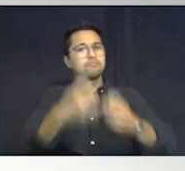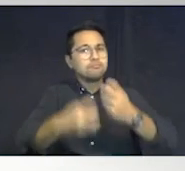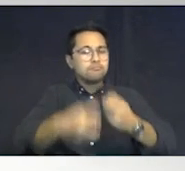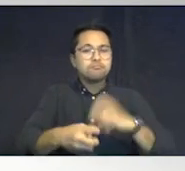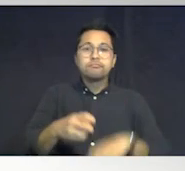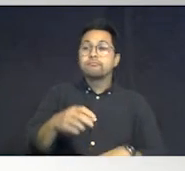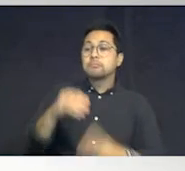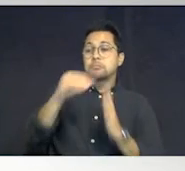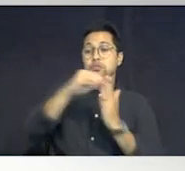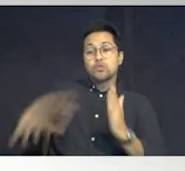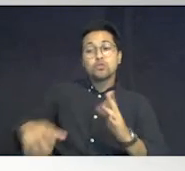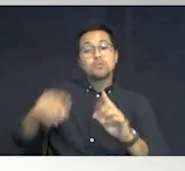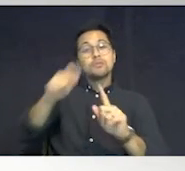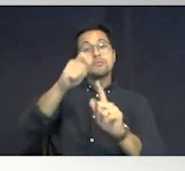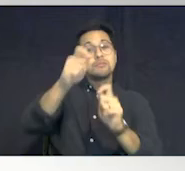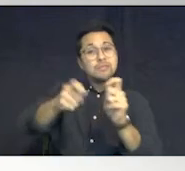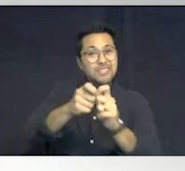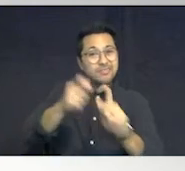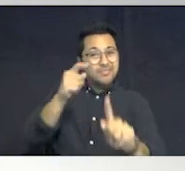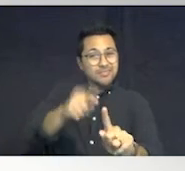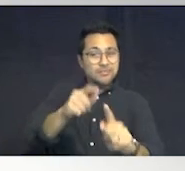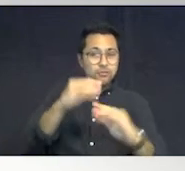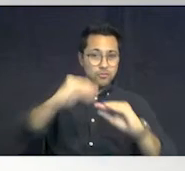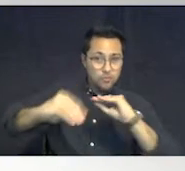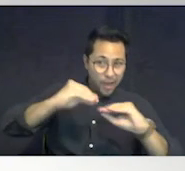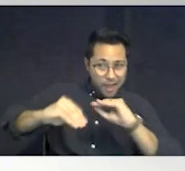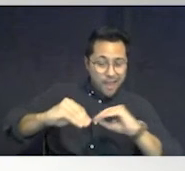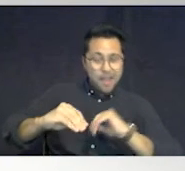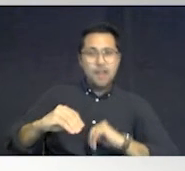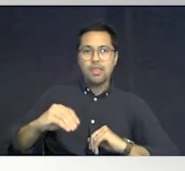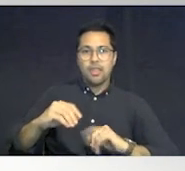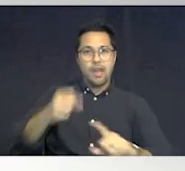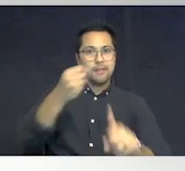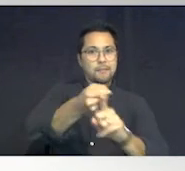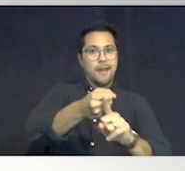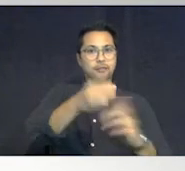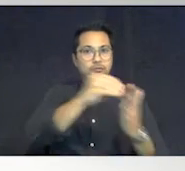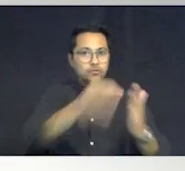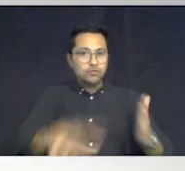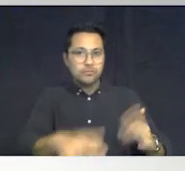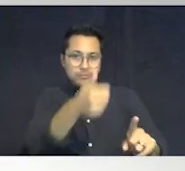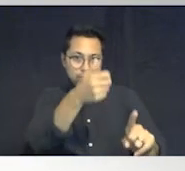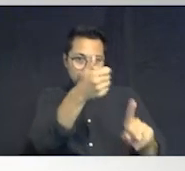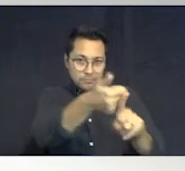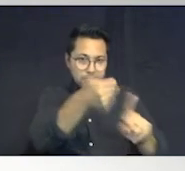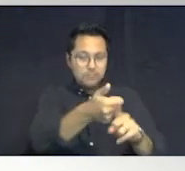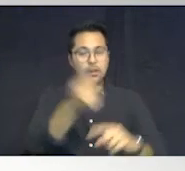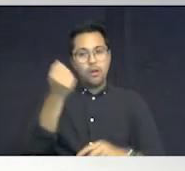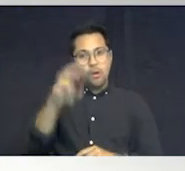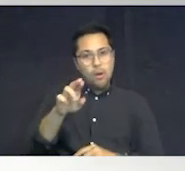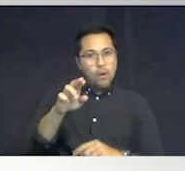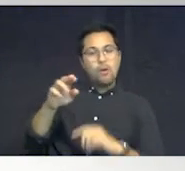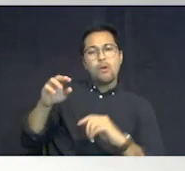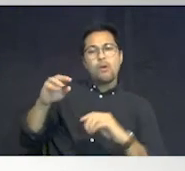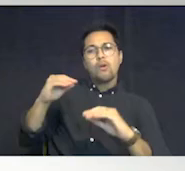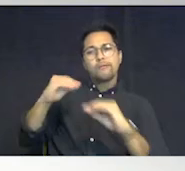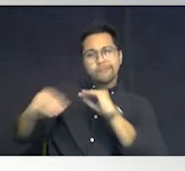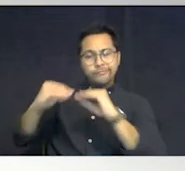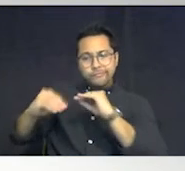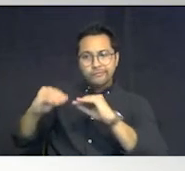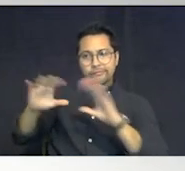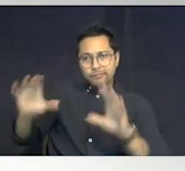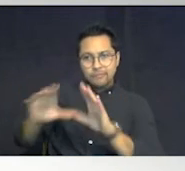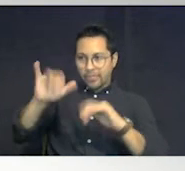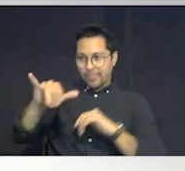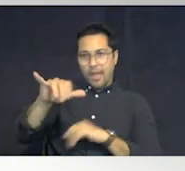includes student-specific corrections, so corrections that impact your child specifically, as well as corrective actions that ensure that the noncompliance does not